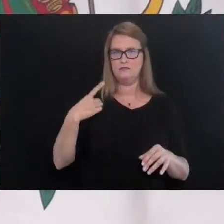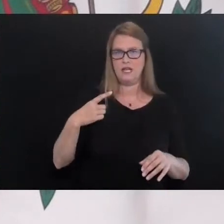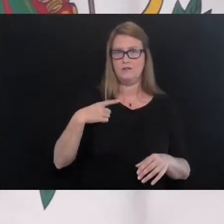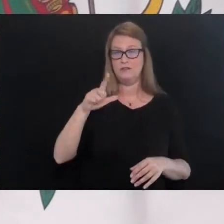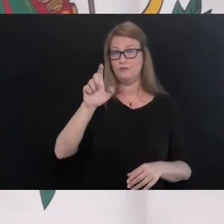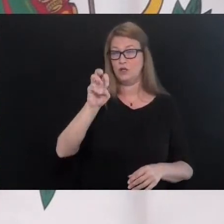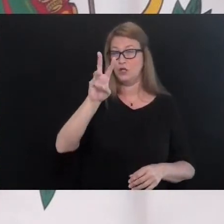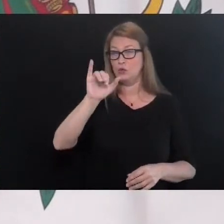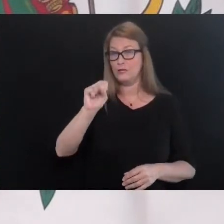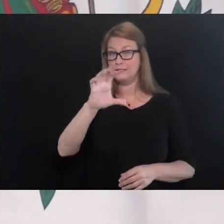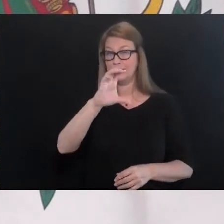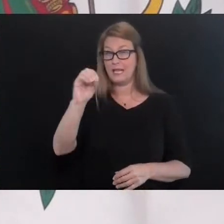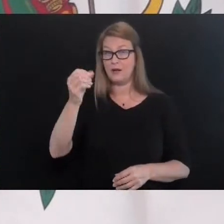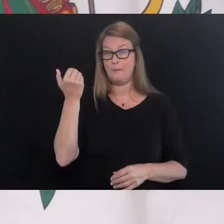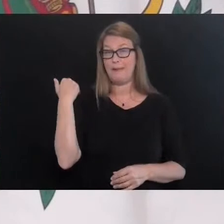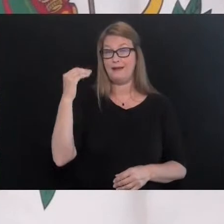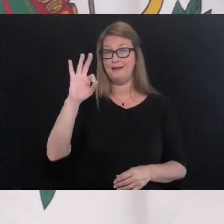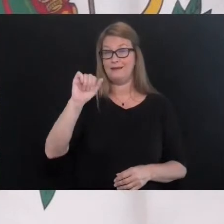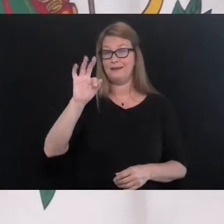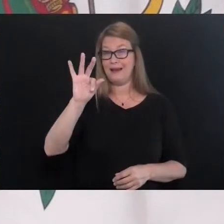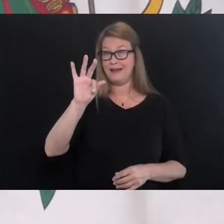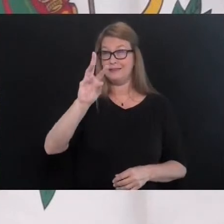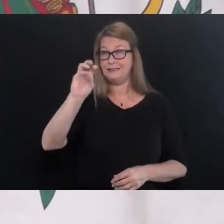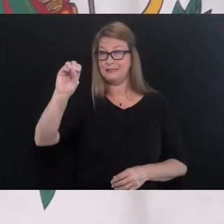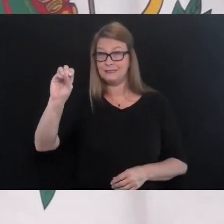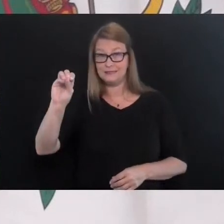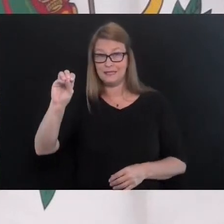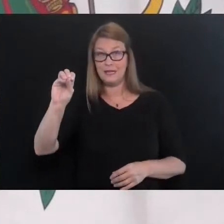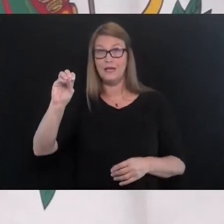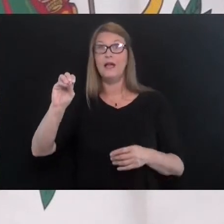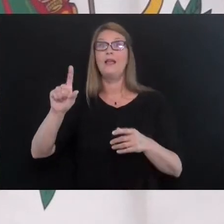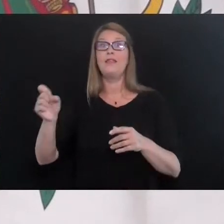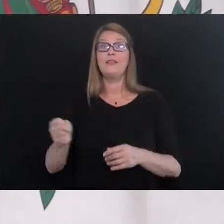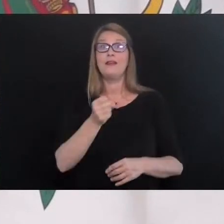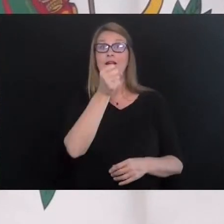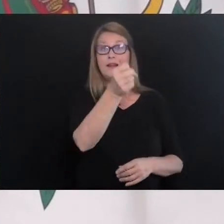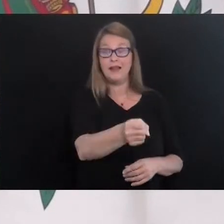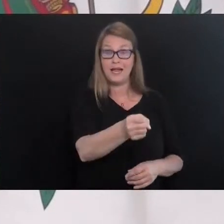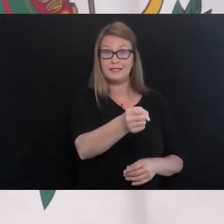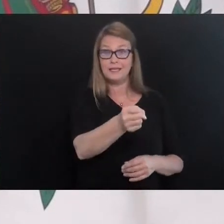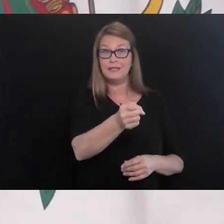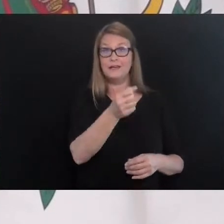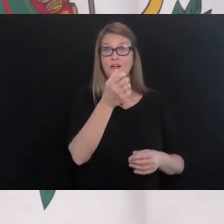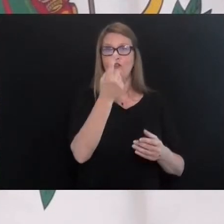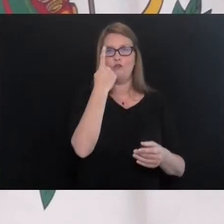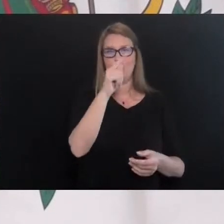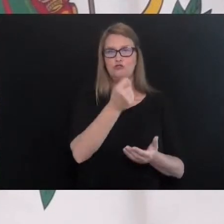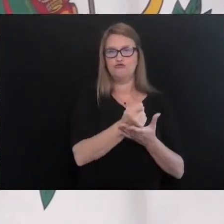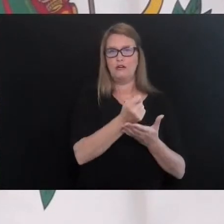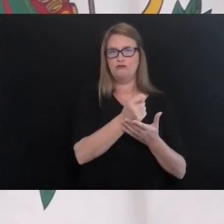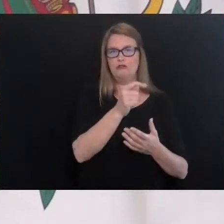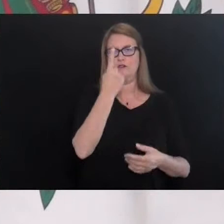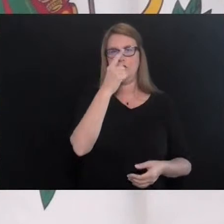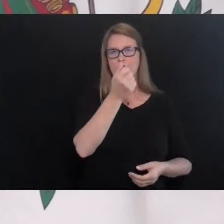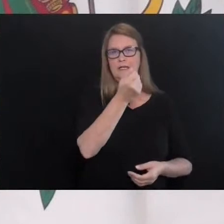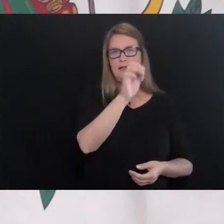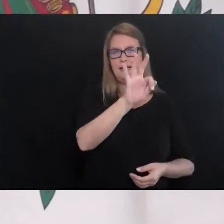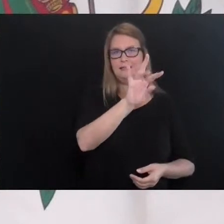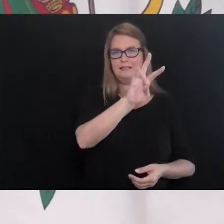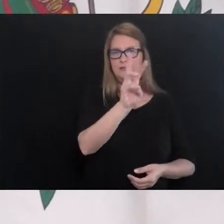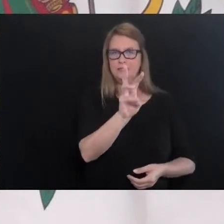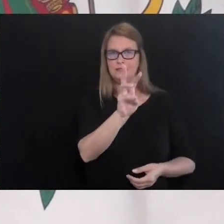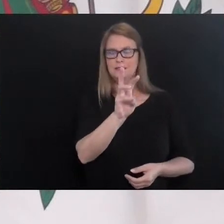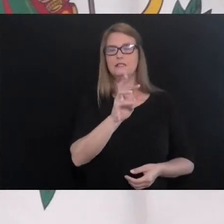in 1960, and then was elected to serve as the West Virginia treasurer in 1976, serving a total of